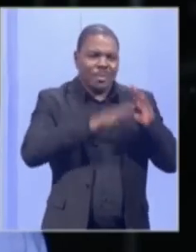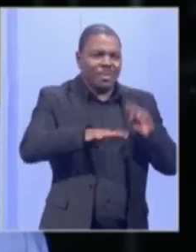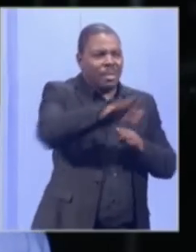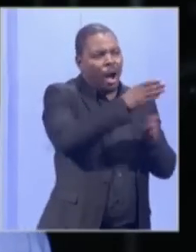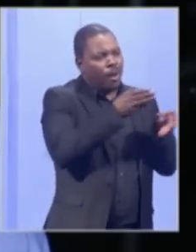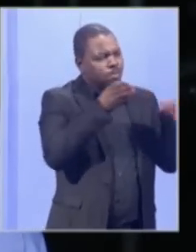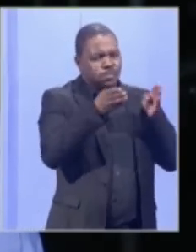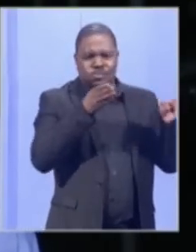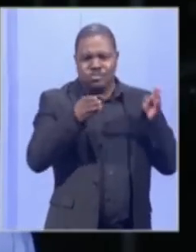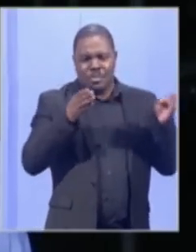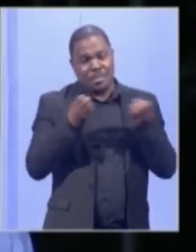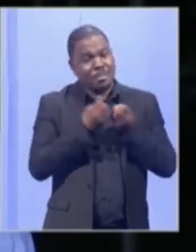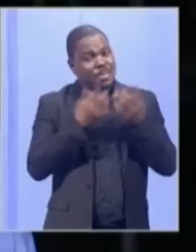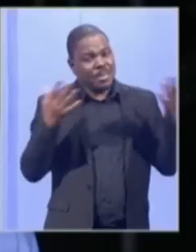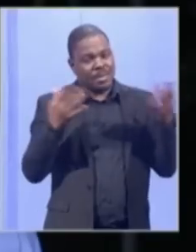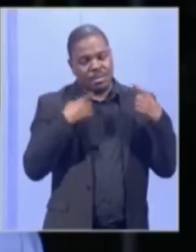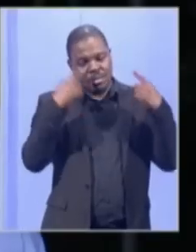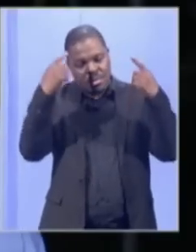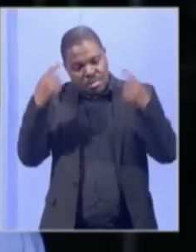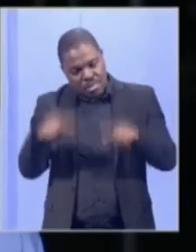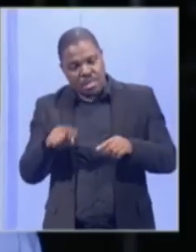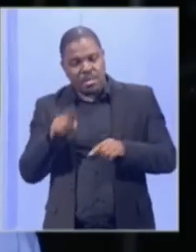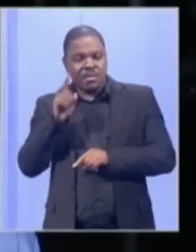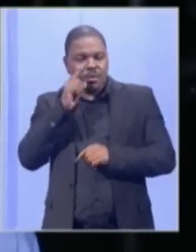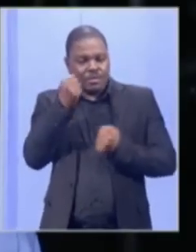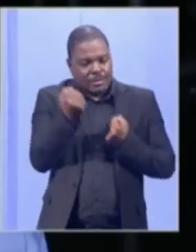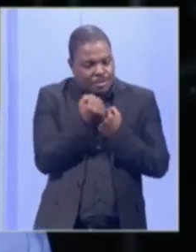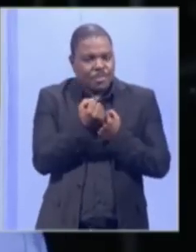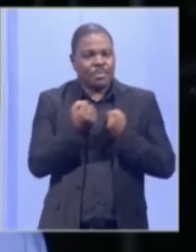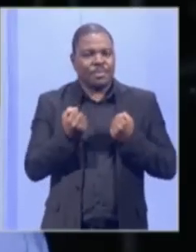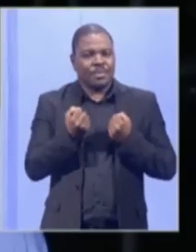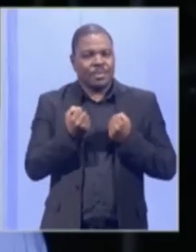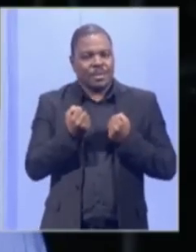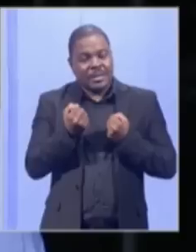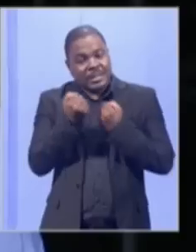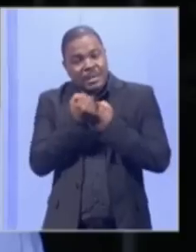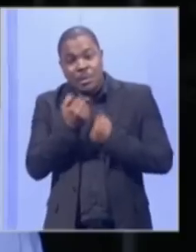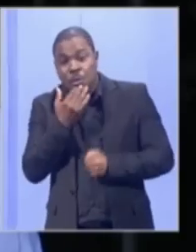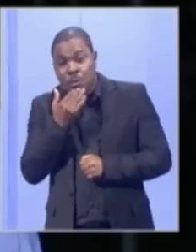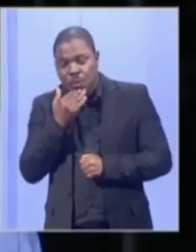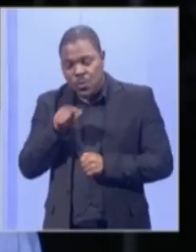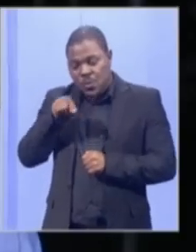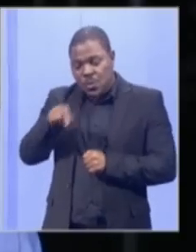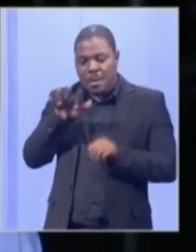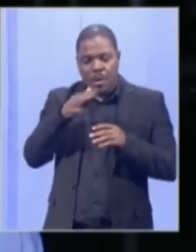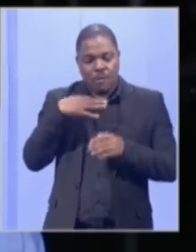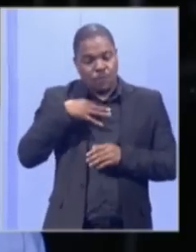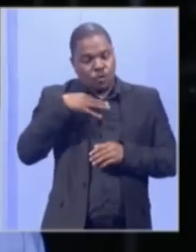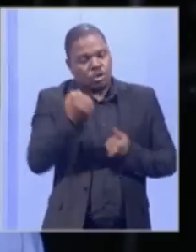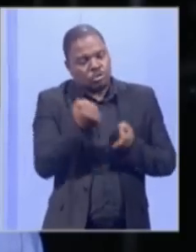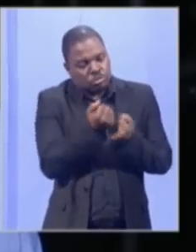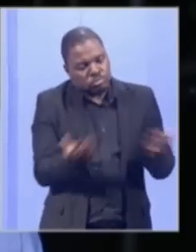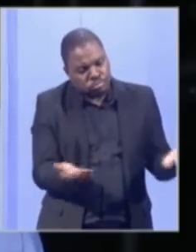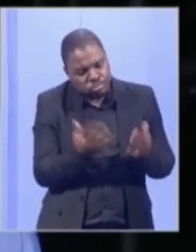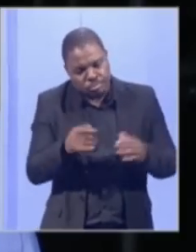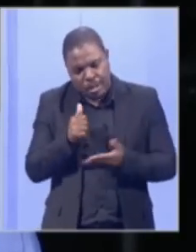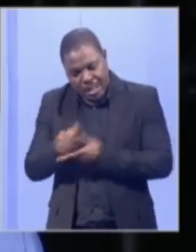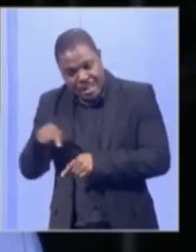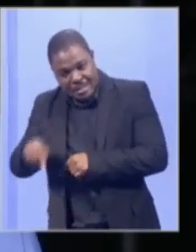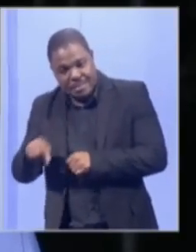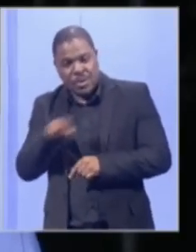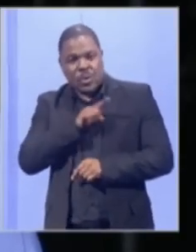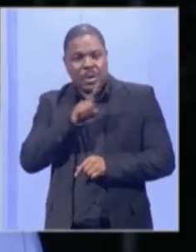Stilfontein ba ile goreng ba tlile ka kwano go tla go ema nokeng ba ile goreng kgotsa go tshegetsa ba ile goreng ba tsweletse ka letsholo le jaaka re itse gore banna